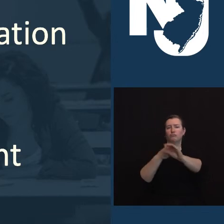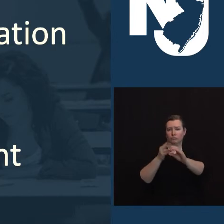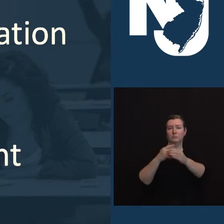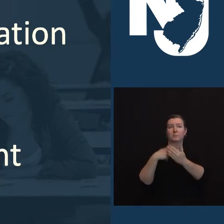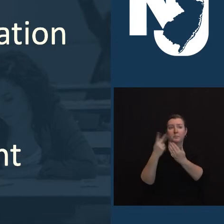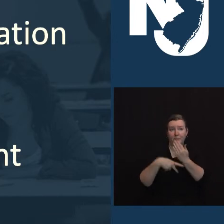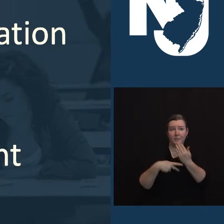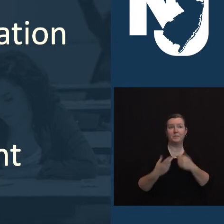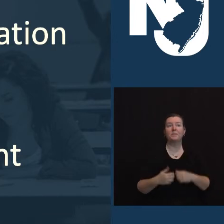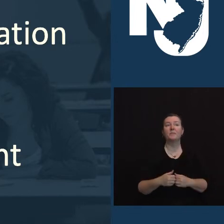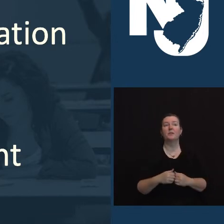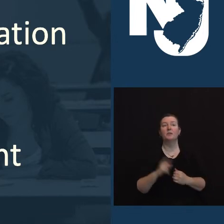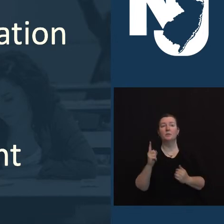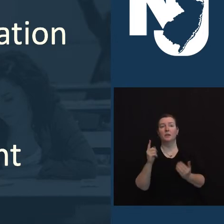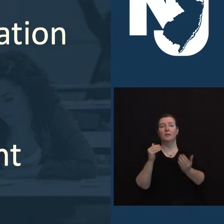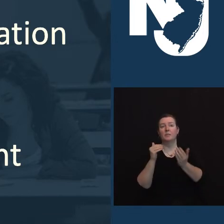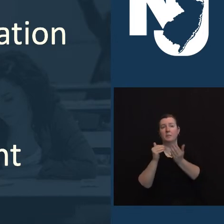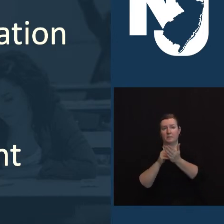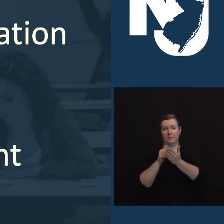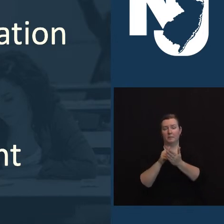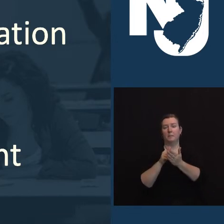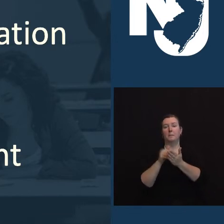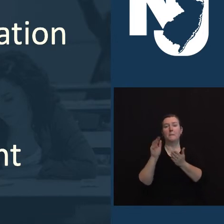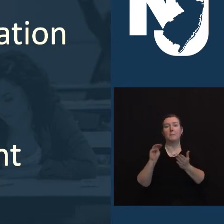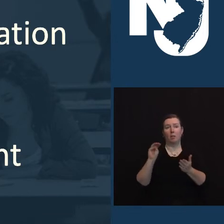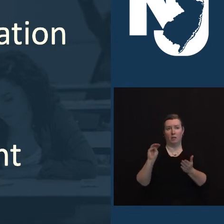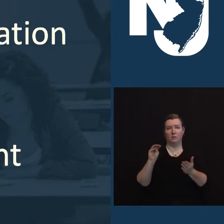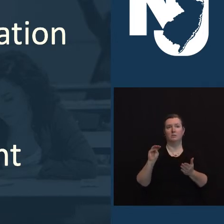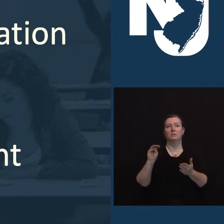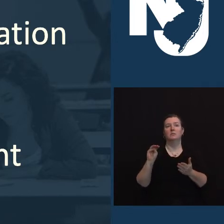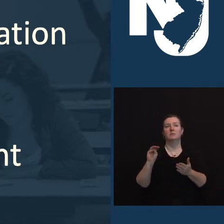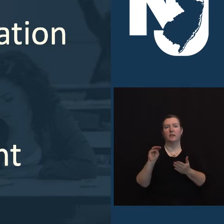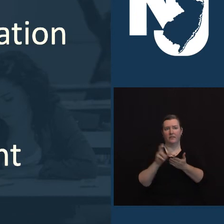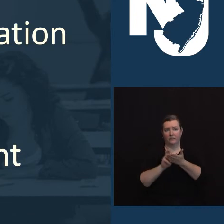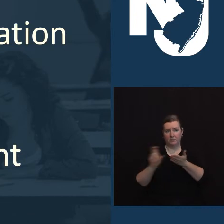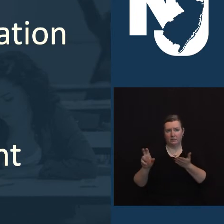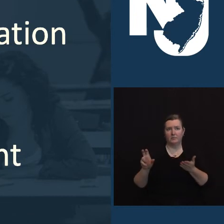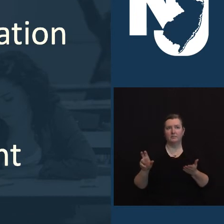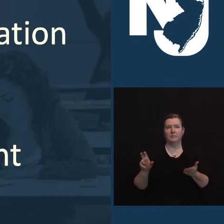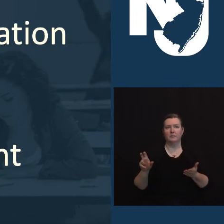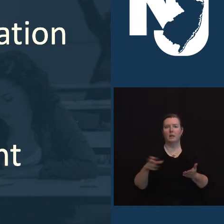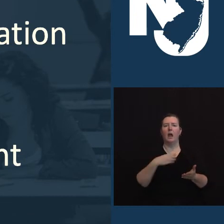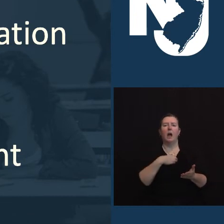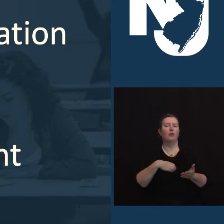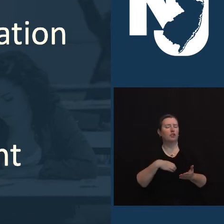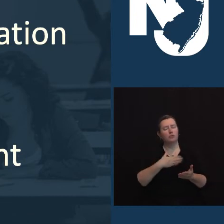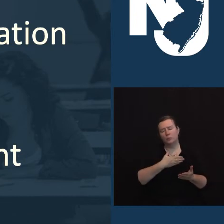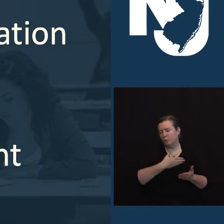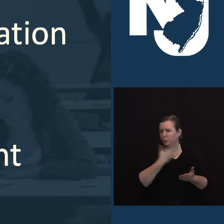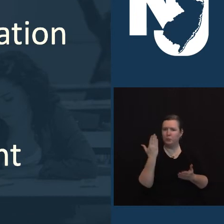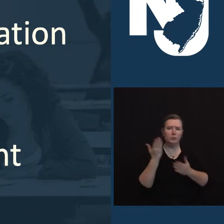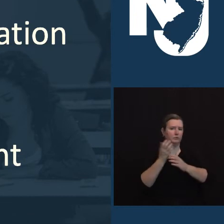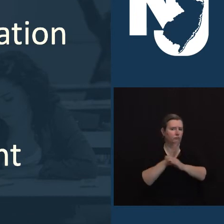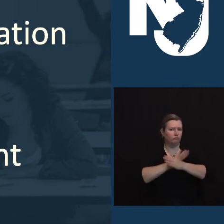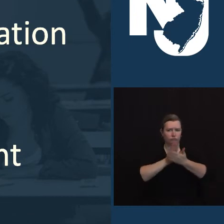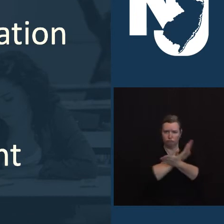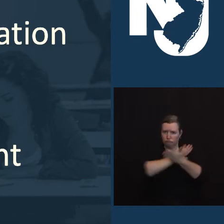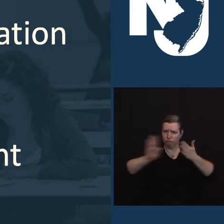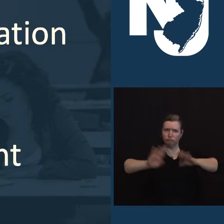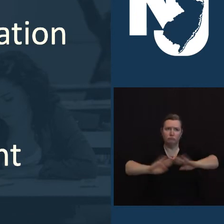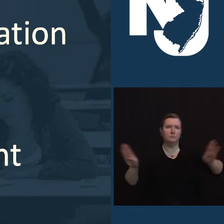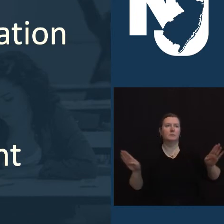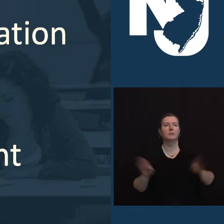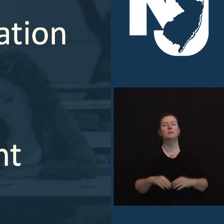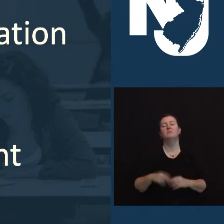Free Campus Grant Program, which is focused squarely on eliminating hunger and food insecurity on our